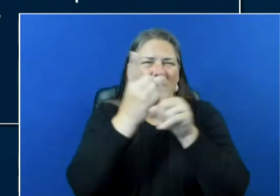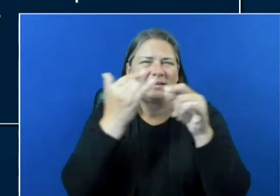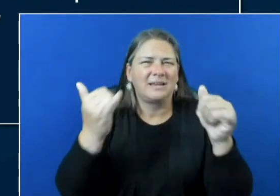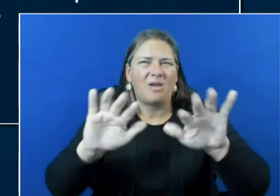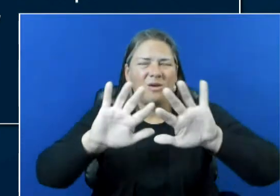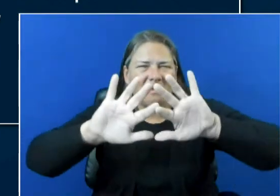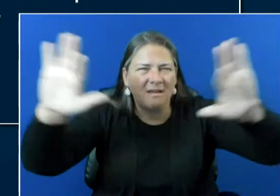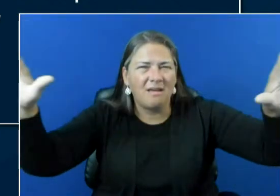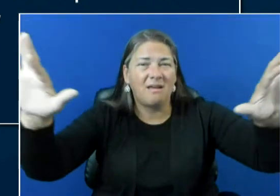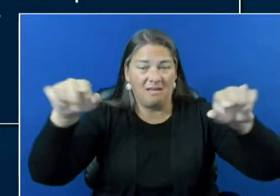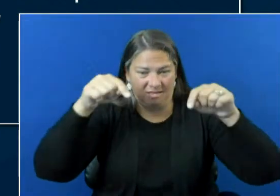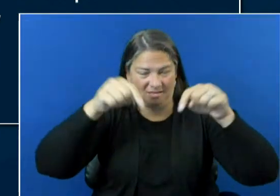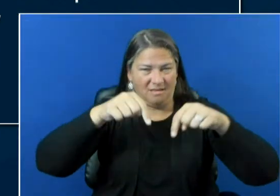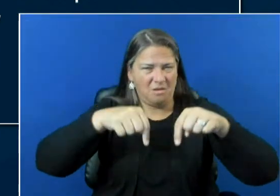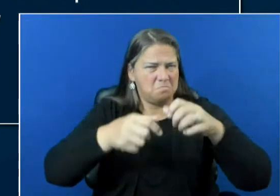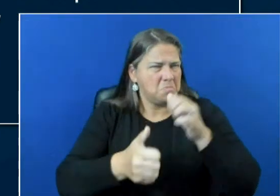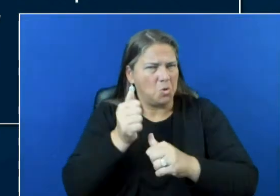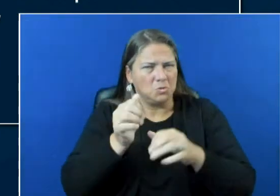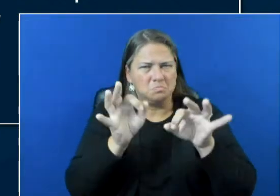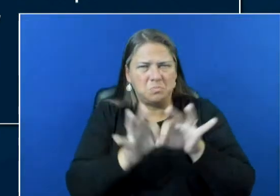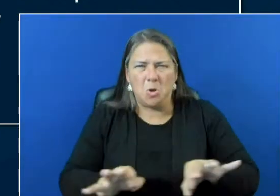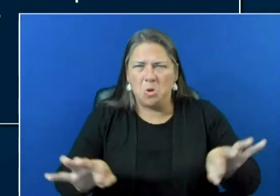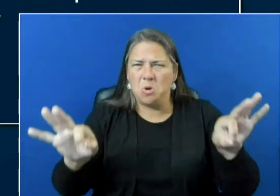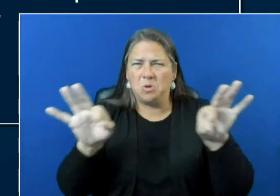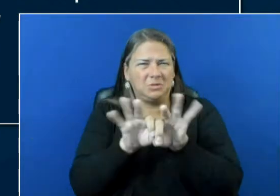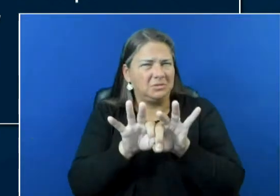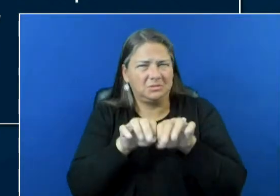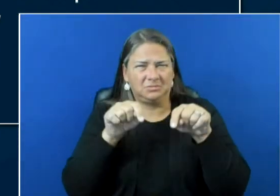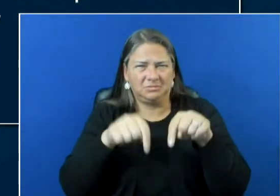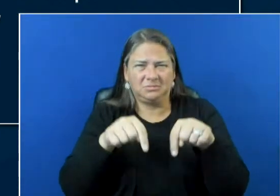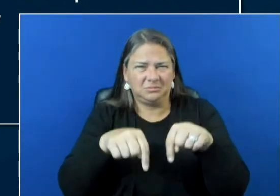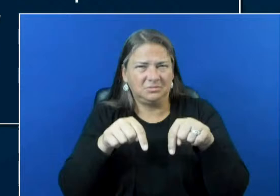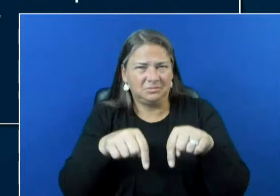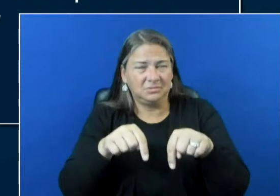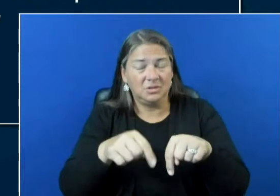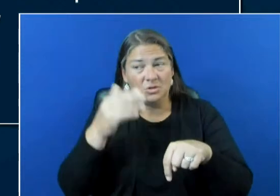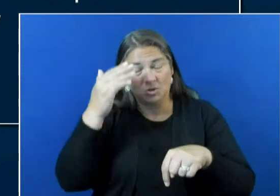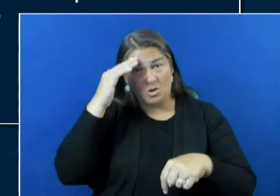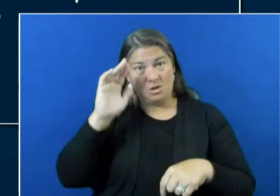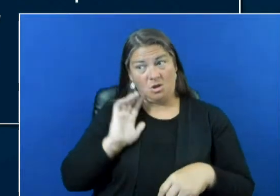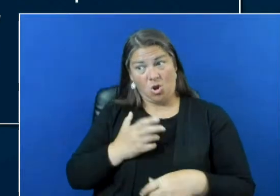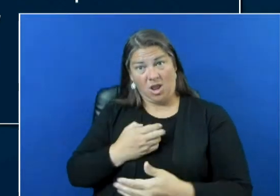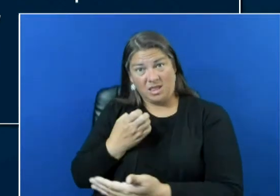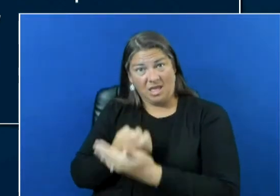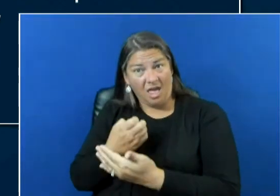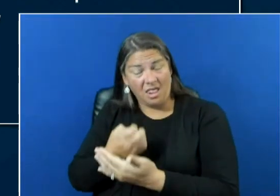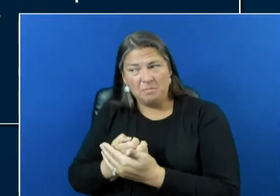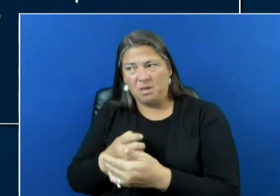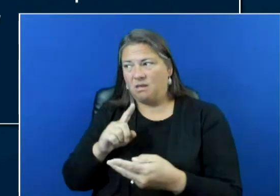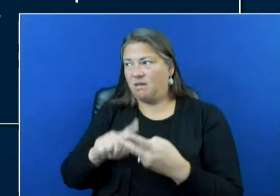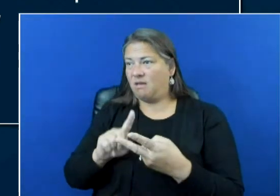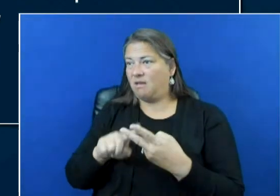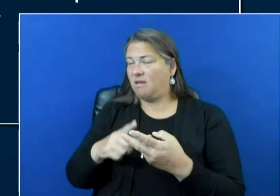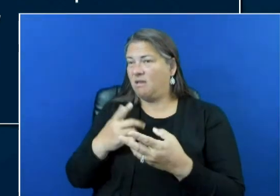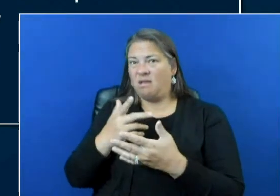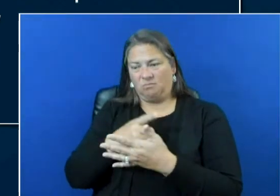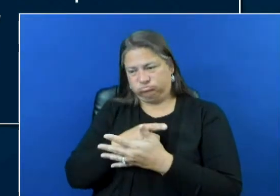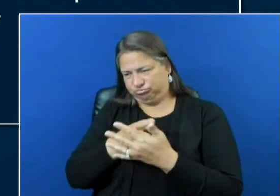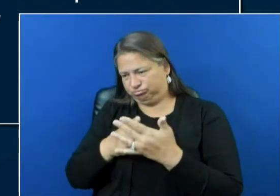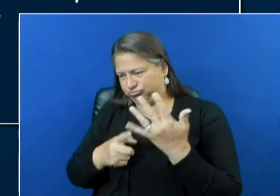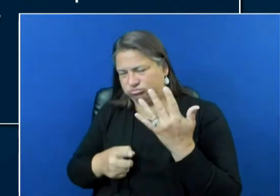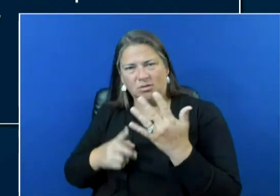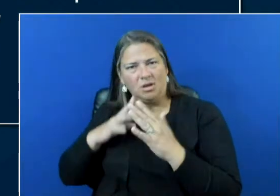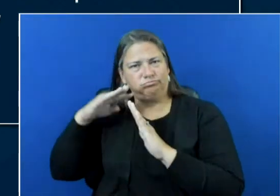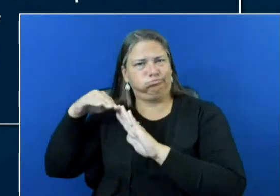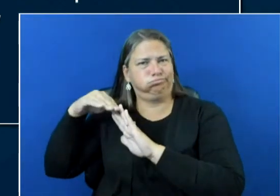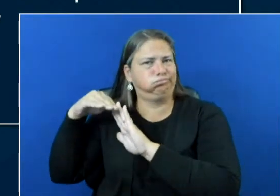wars. We can lose more productivity in our economy to this than anything that we have ever seen. And that it